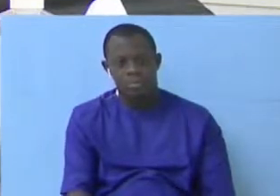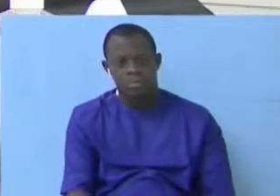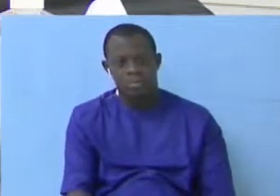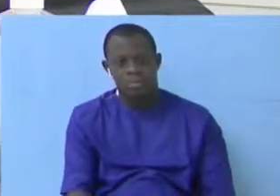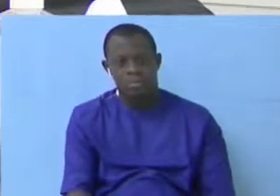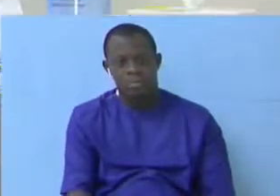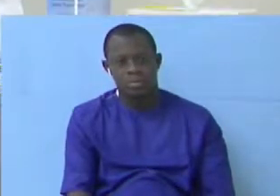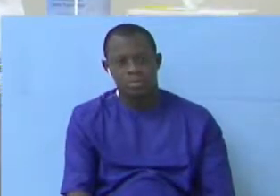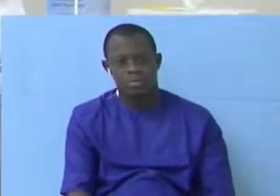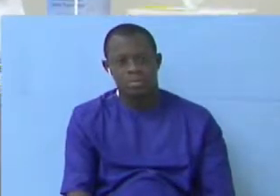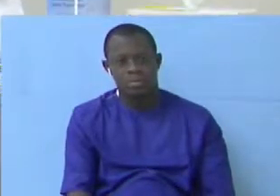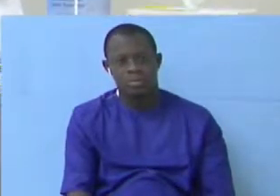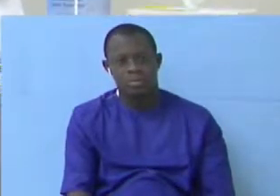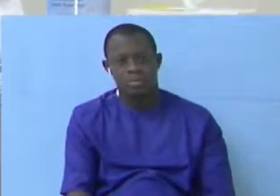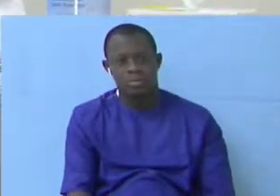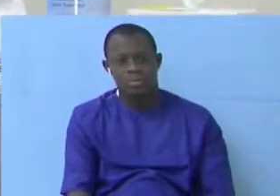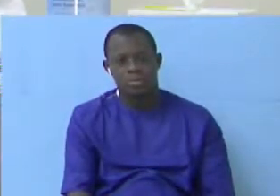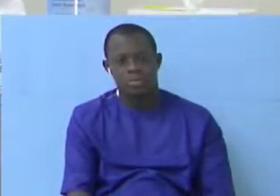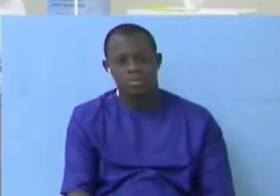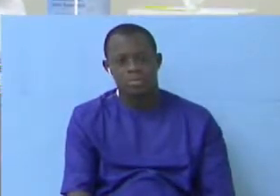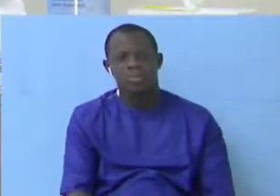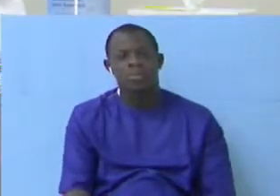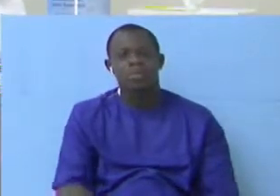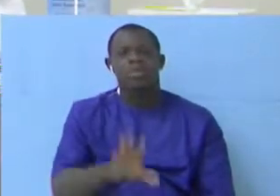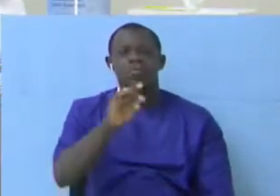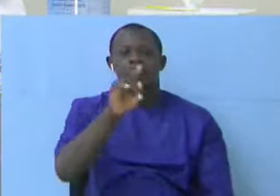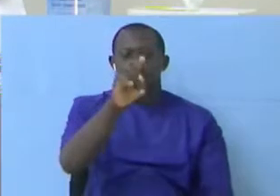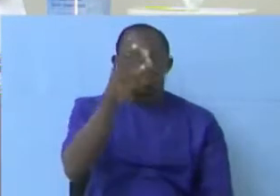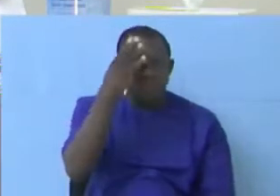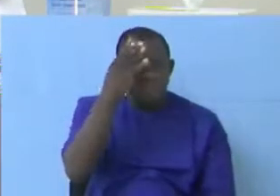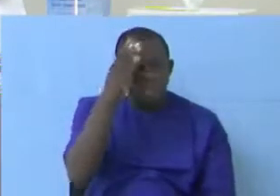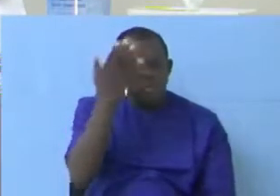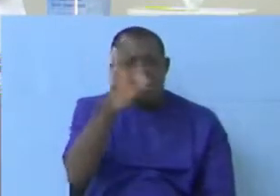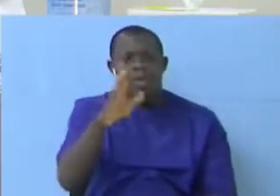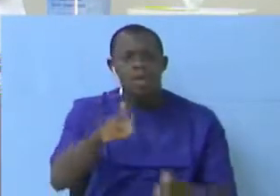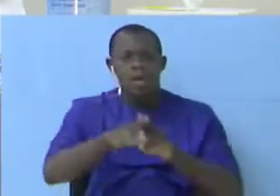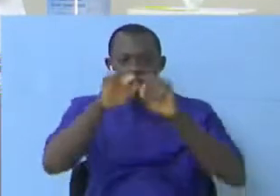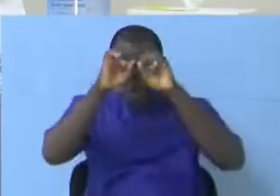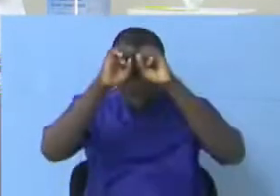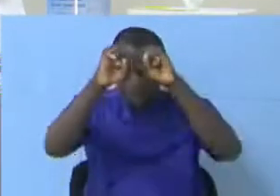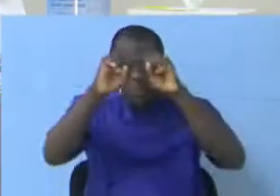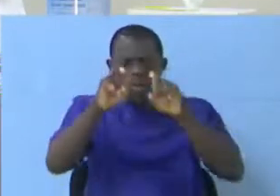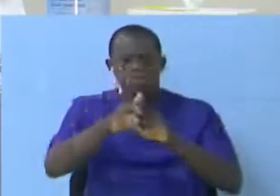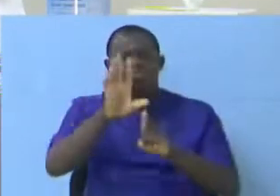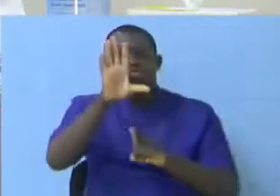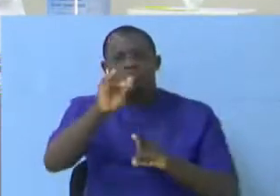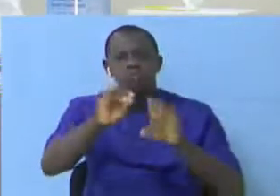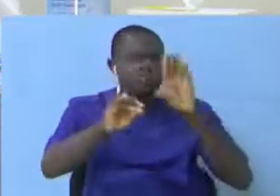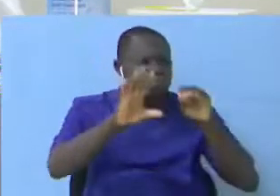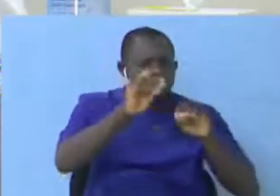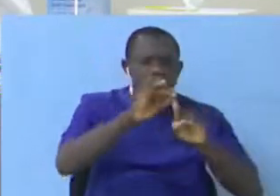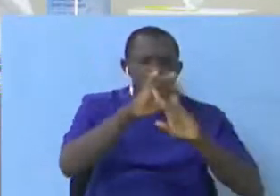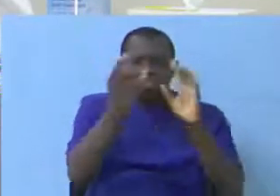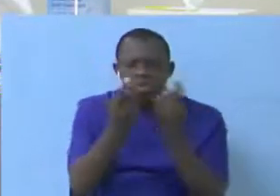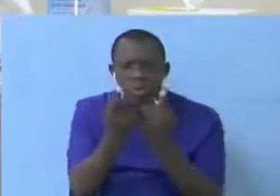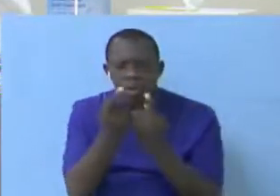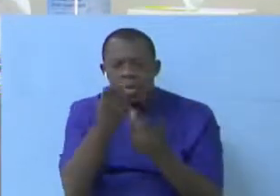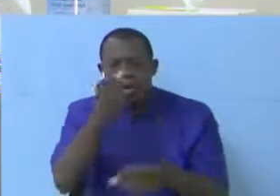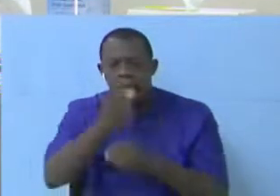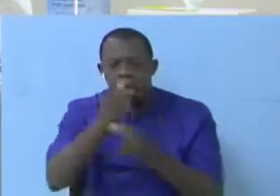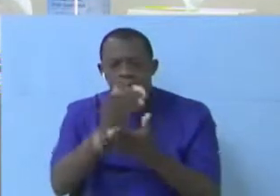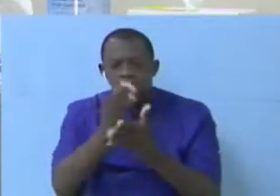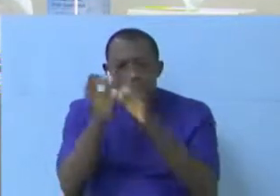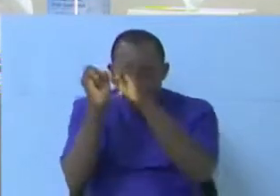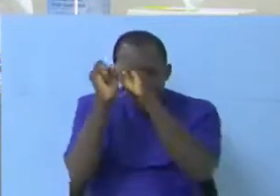Do you know whether the government took any particular steps to cover up? Yala de fo Manzakunda e simfa da